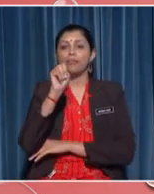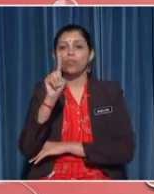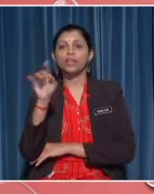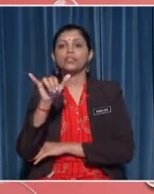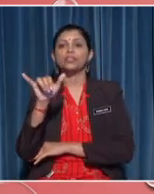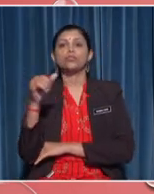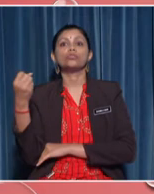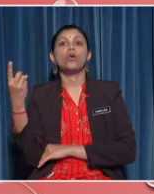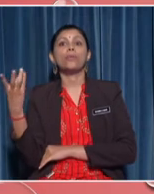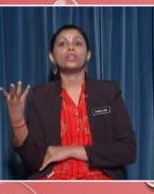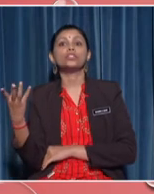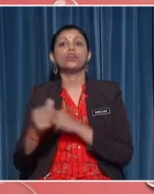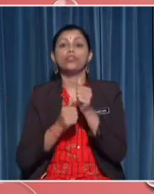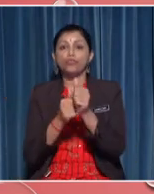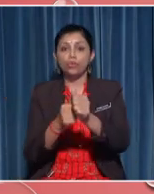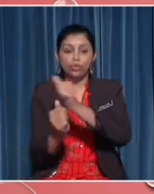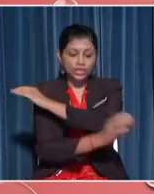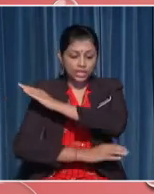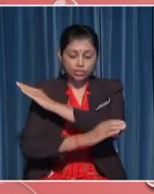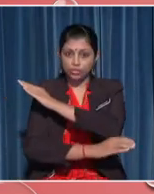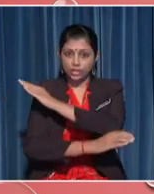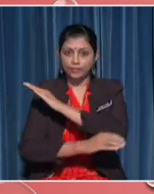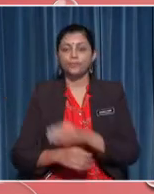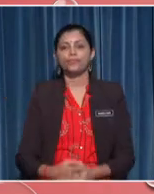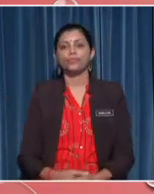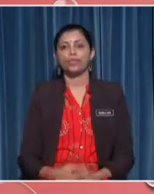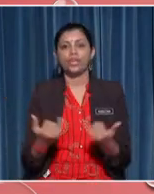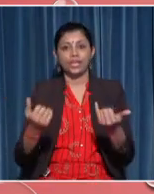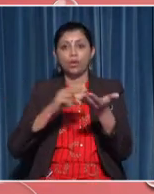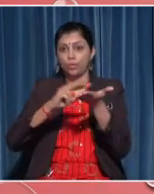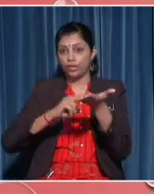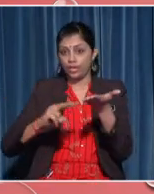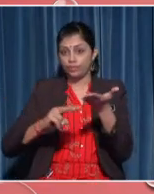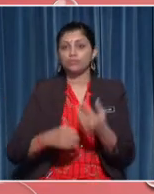foreign currencies. Let's read together.